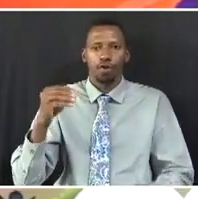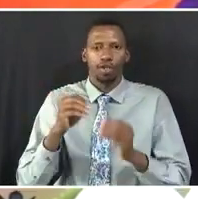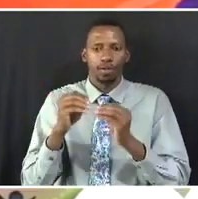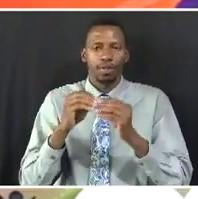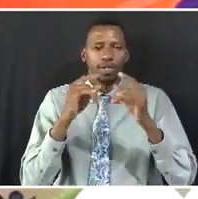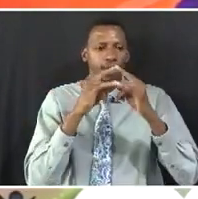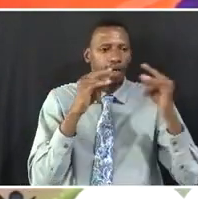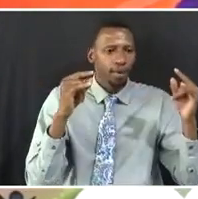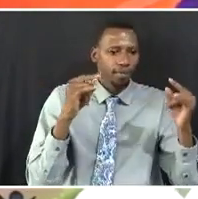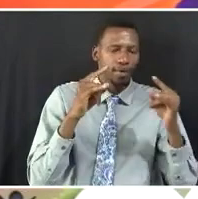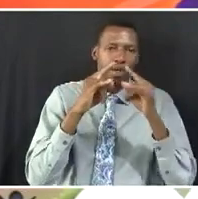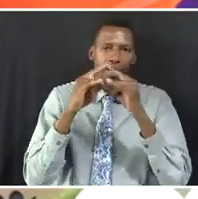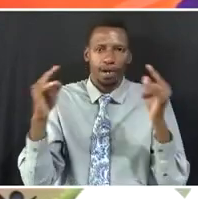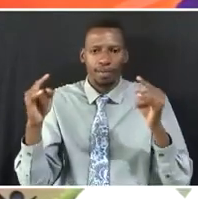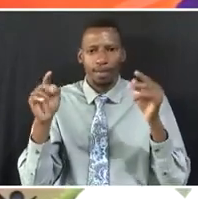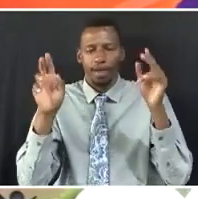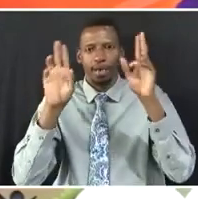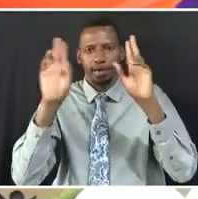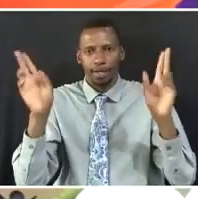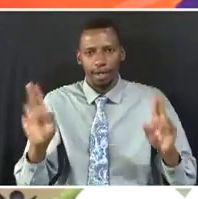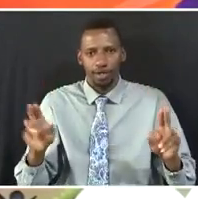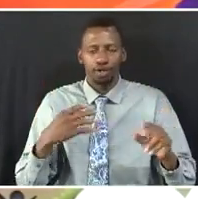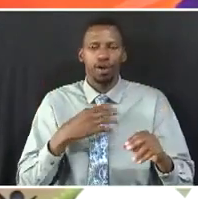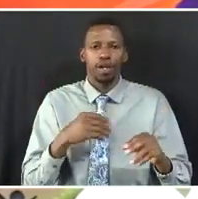local. And I want to tell you,